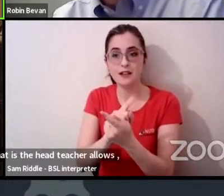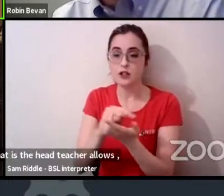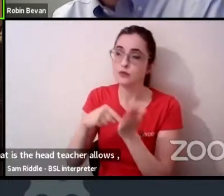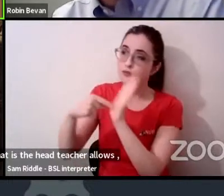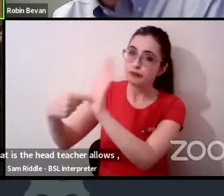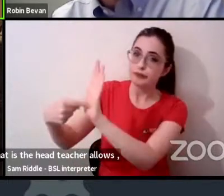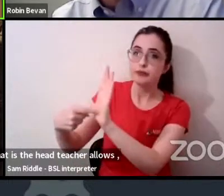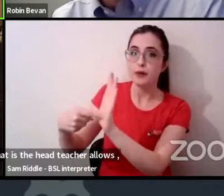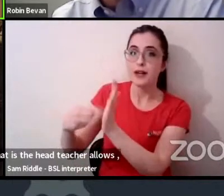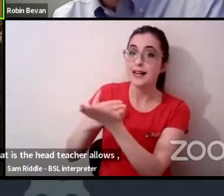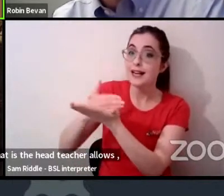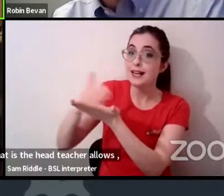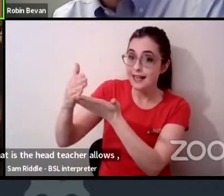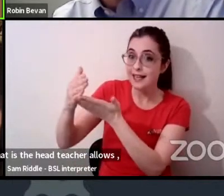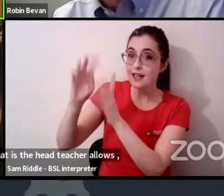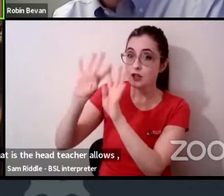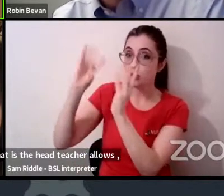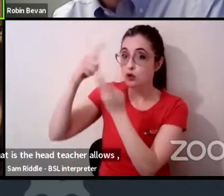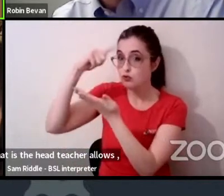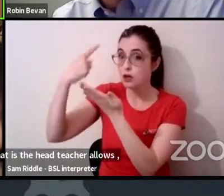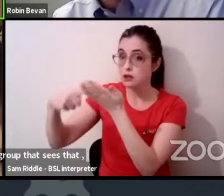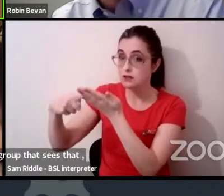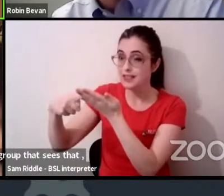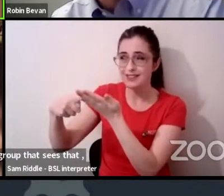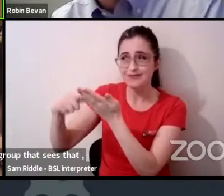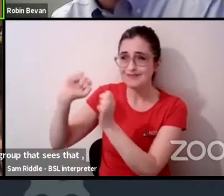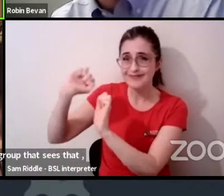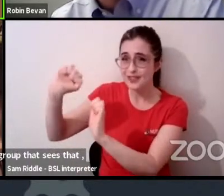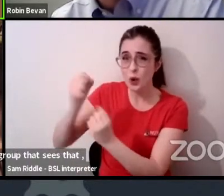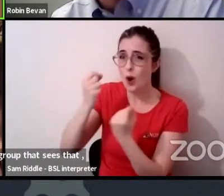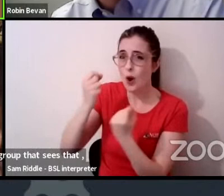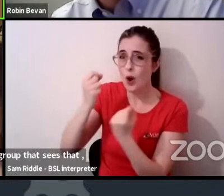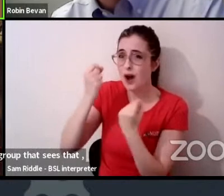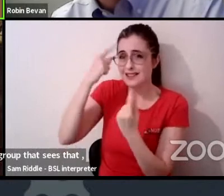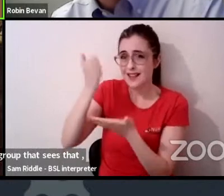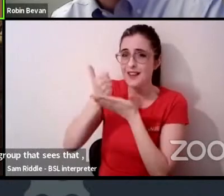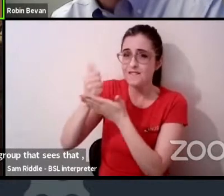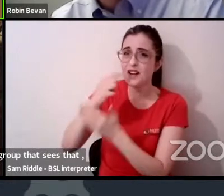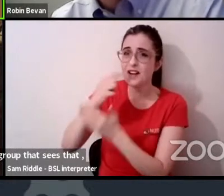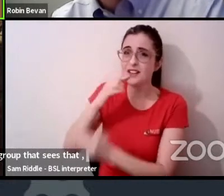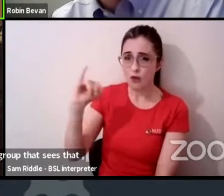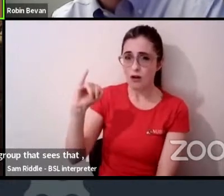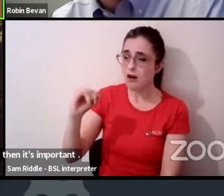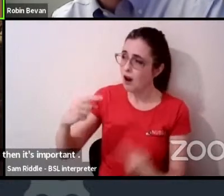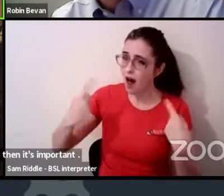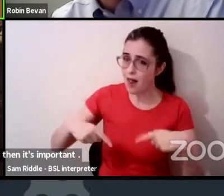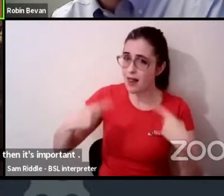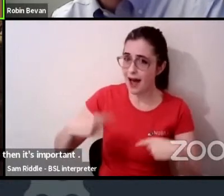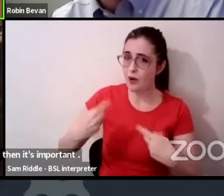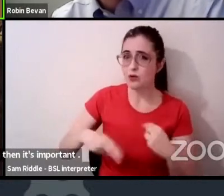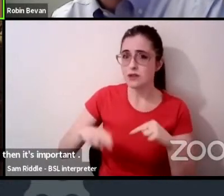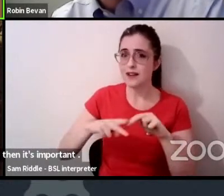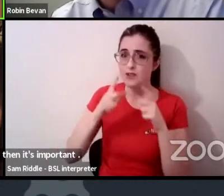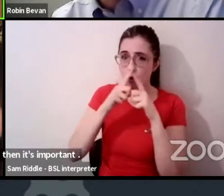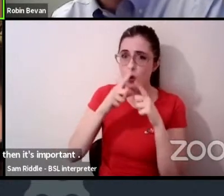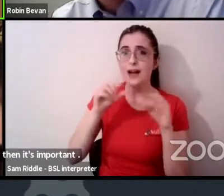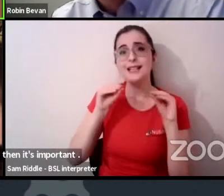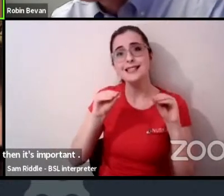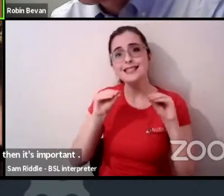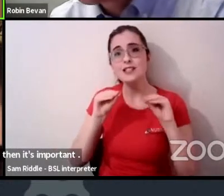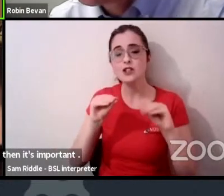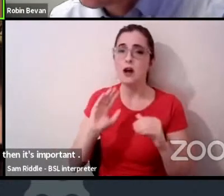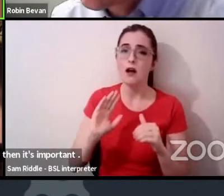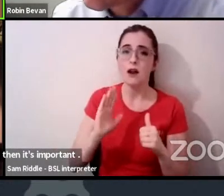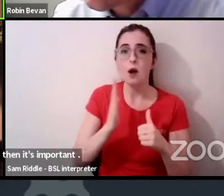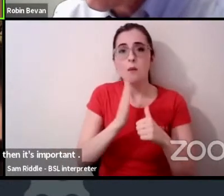to your trust that in fact they have got that advice wrong, and you are allowed to wear masks if you are a teacher in a primary school